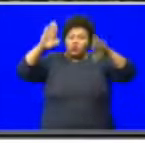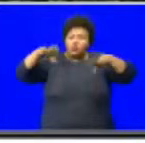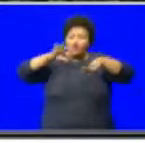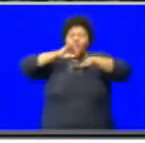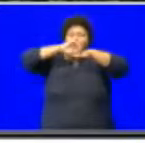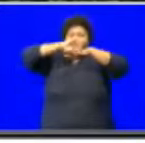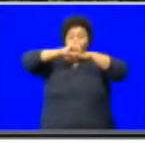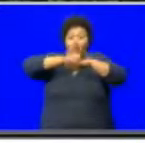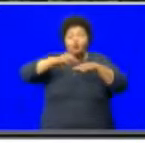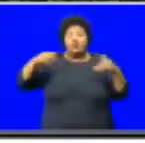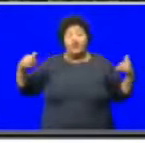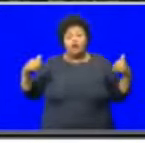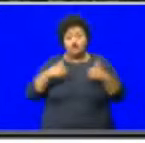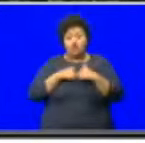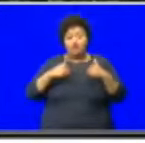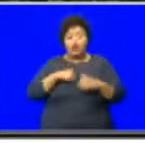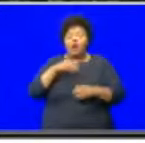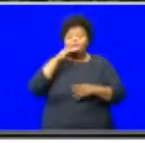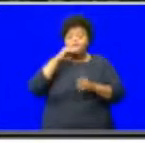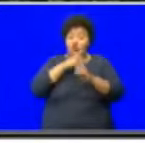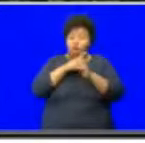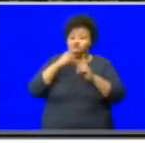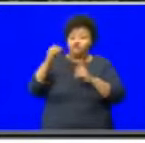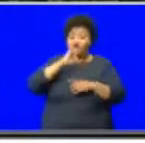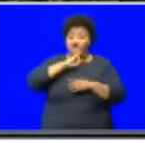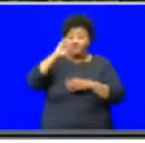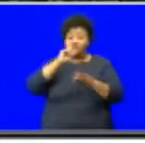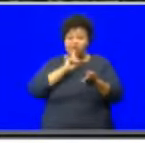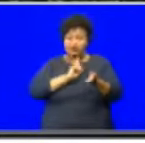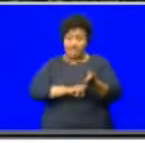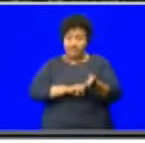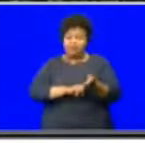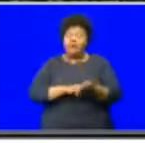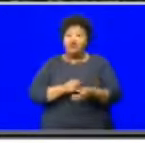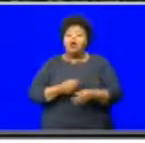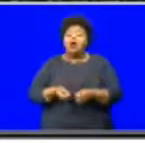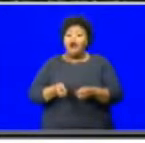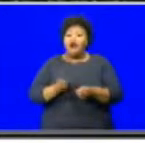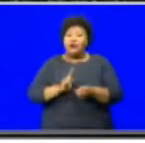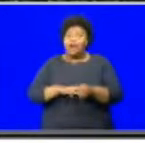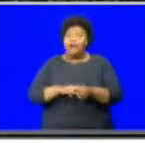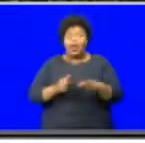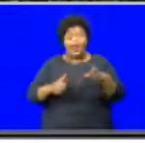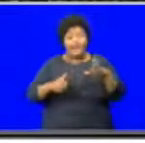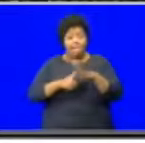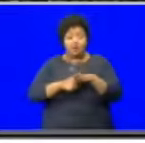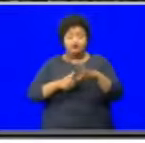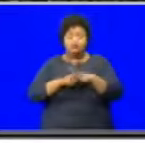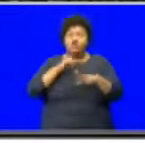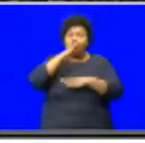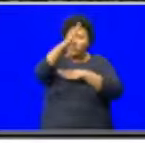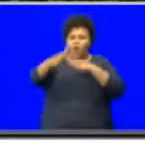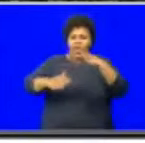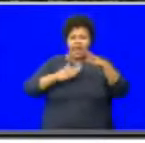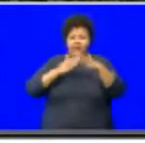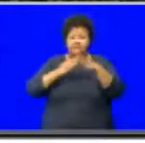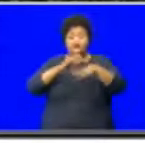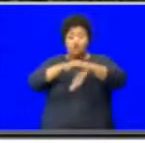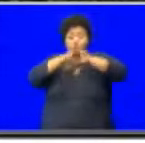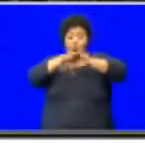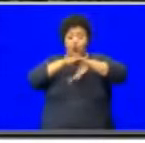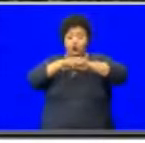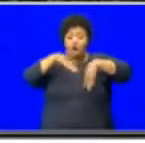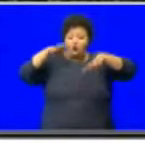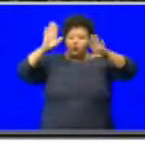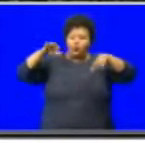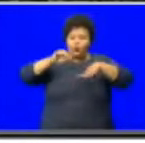ever vaccine, and this is a key milestone in the history of malaria. You know, malaria has been there for a long time. And now